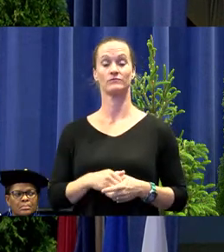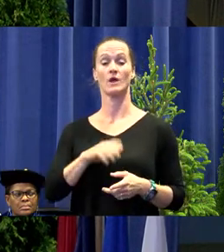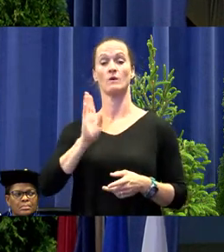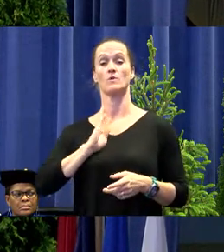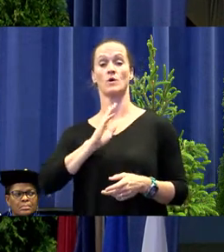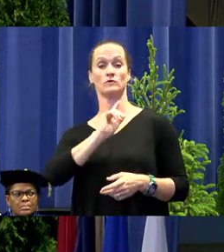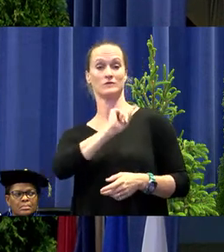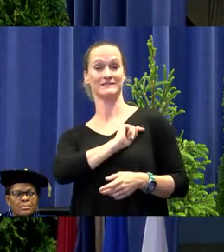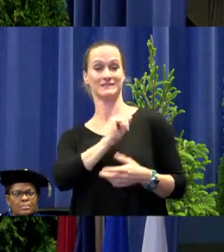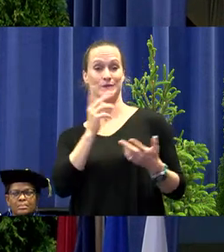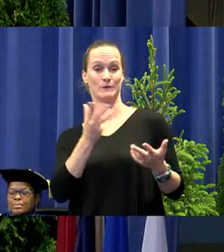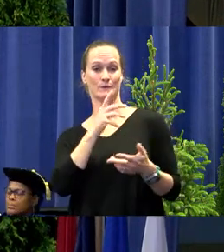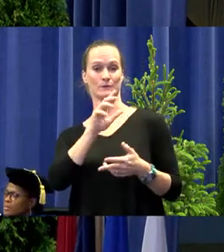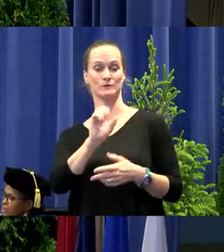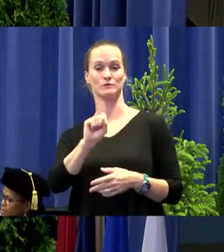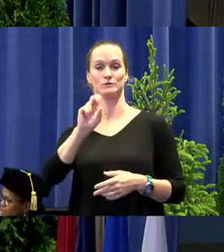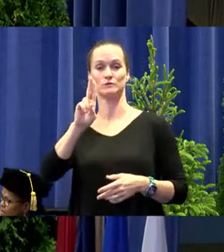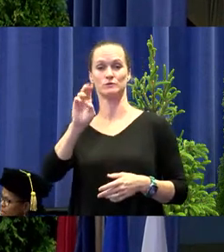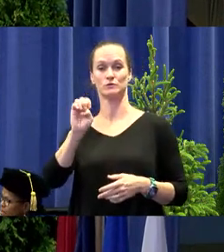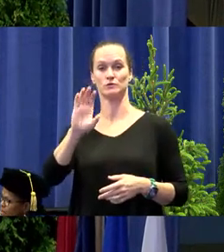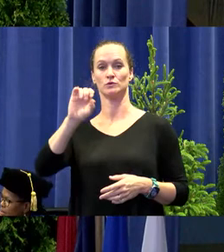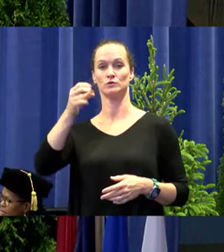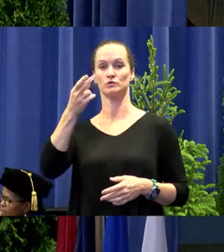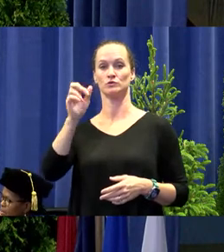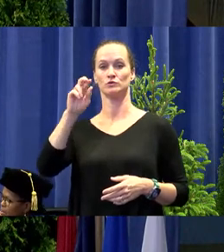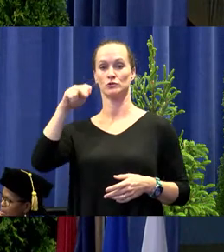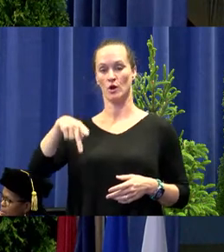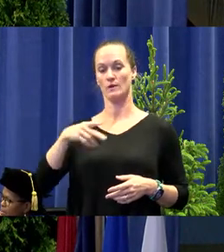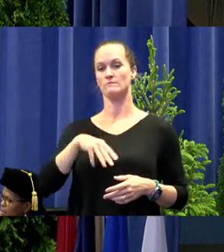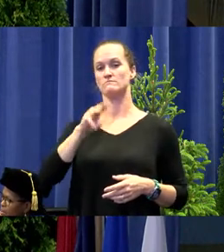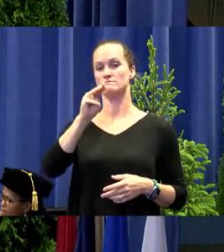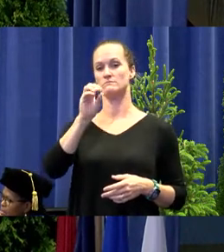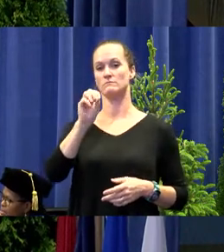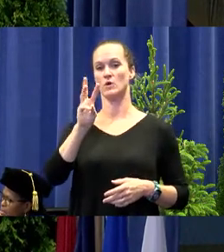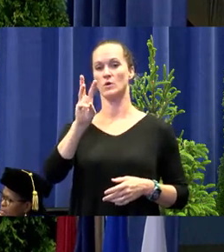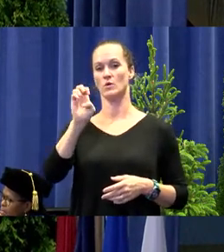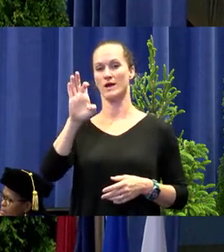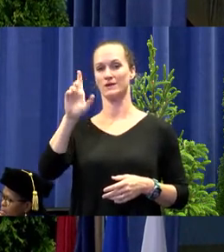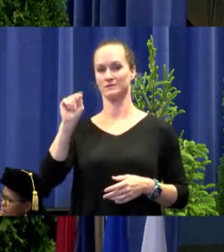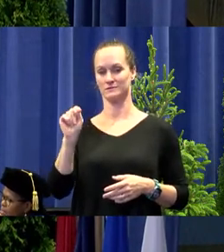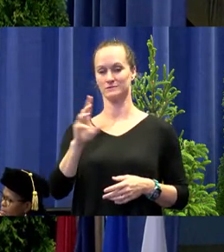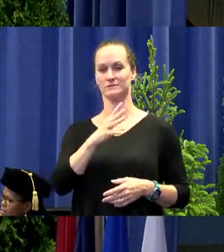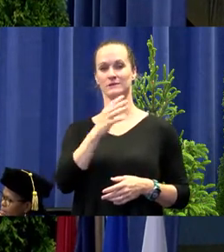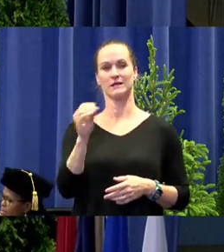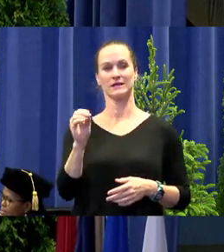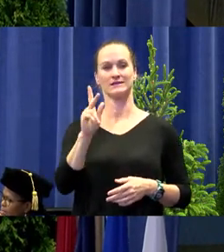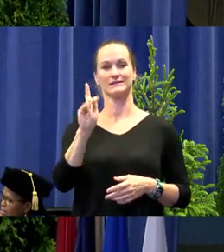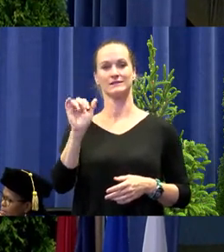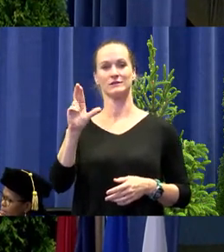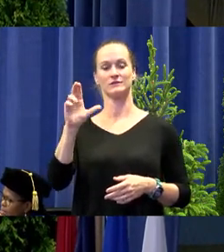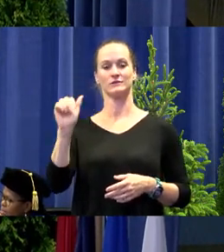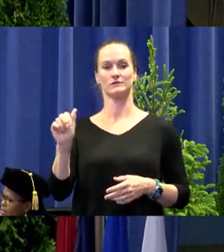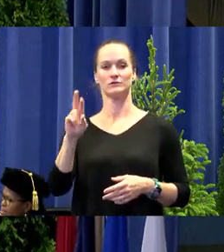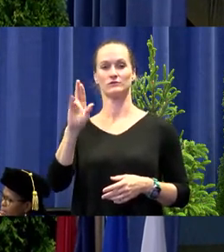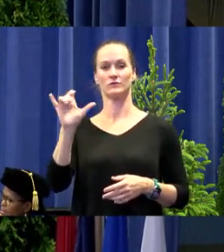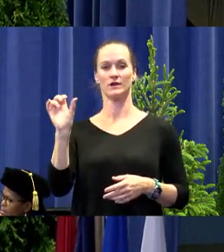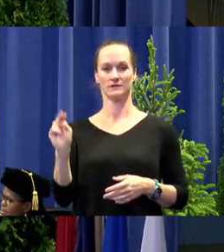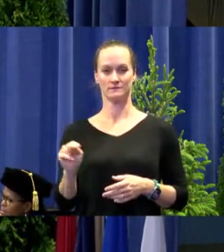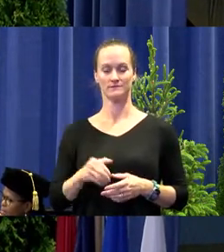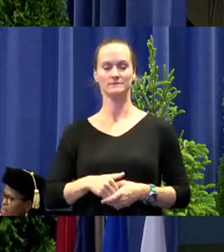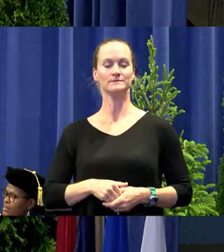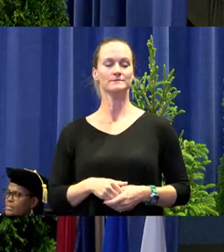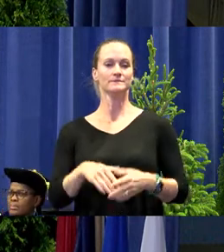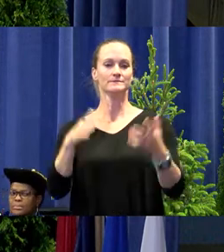trustees present are Sue Sharp of Bellingham, Mo West of Bellingham, and Kiera Ryan of Snoqualmie.